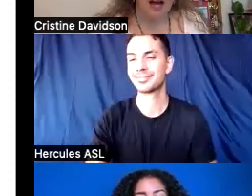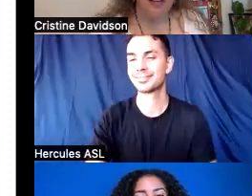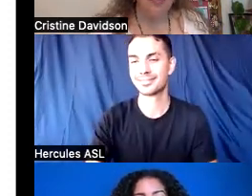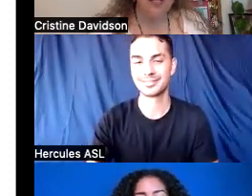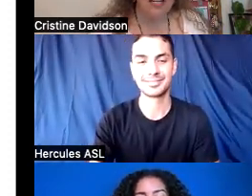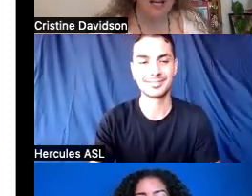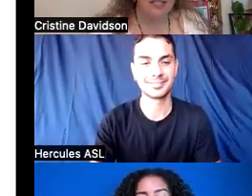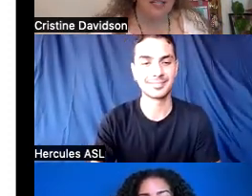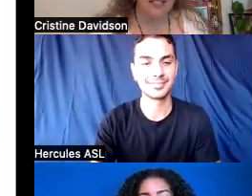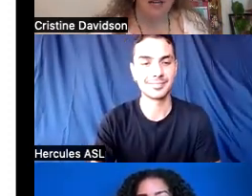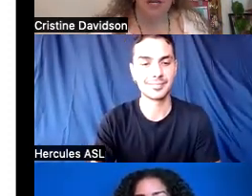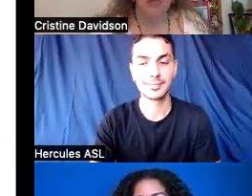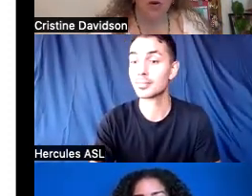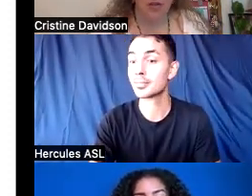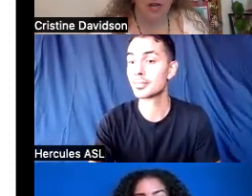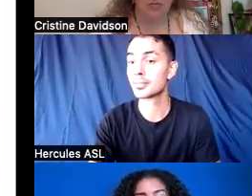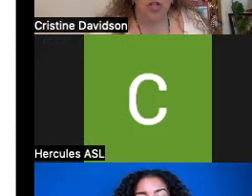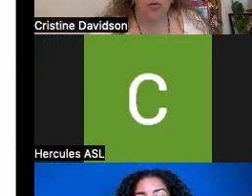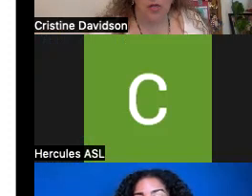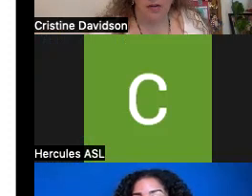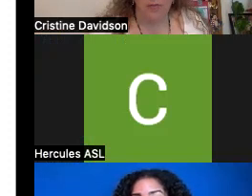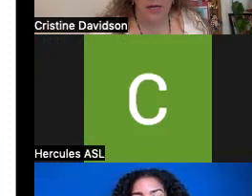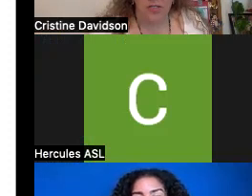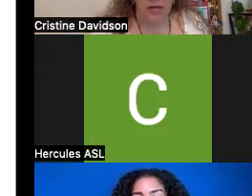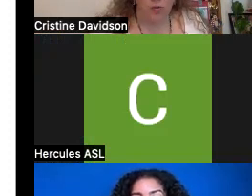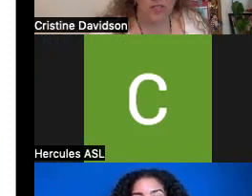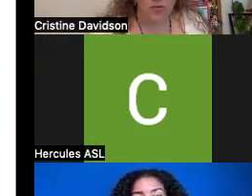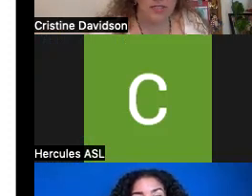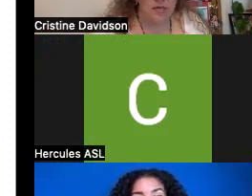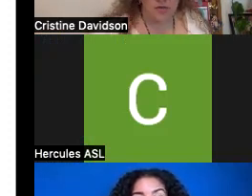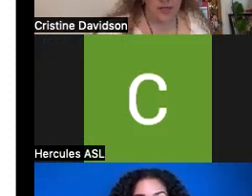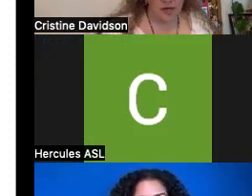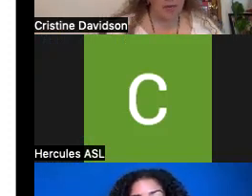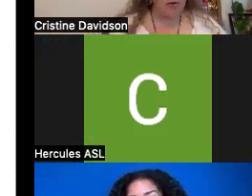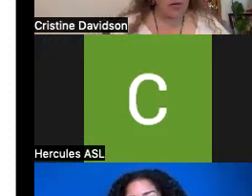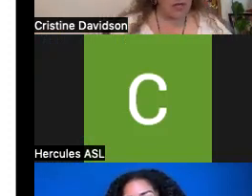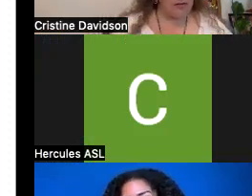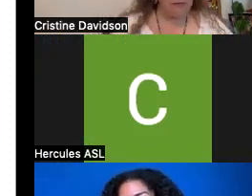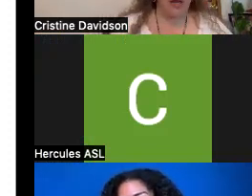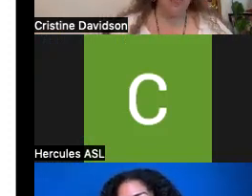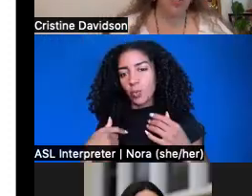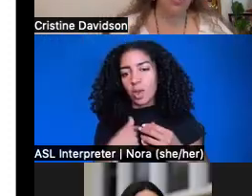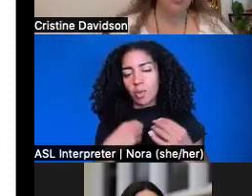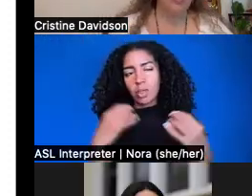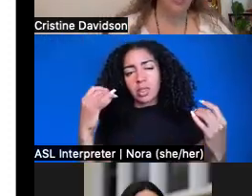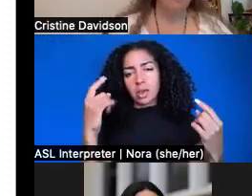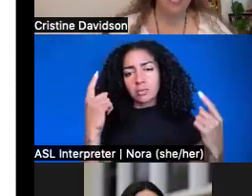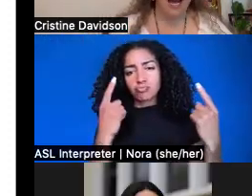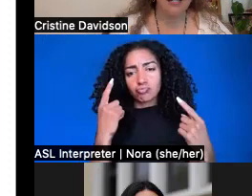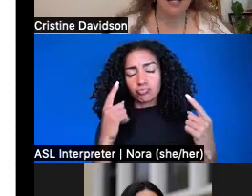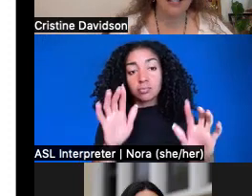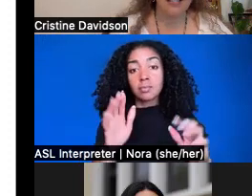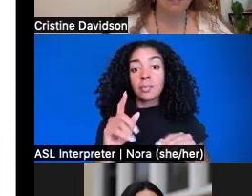So yeah, those tactics and many more that I'm sure we'll kind of ponder. And once we start thinking about it in the framework